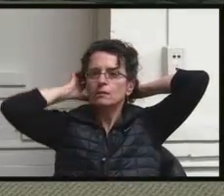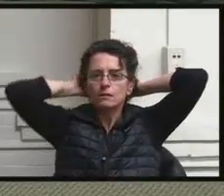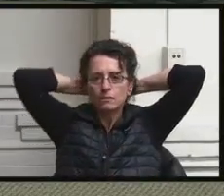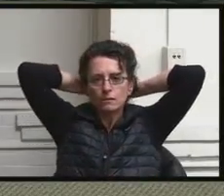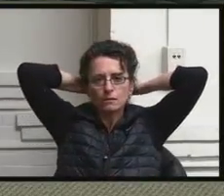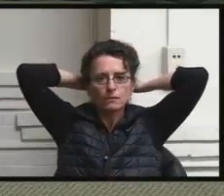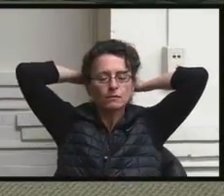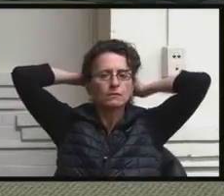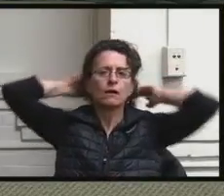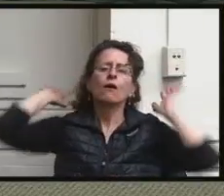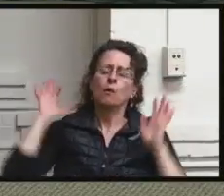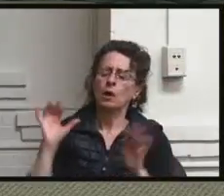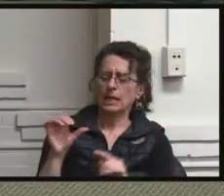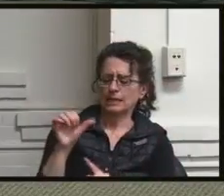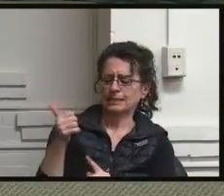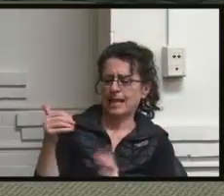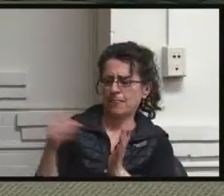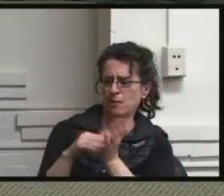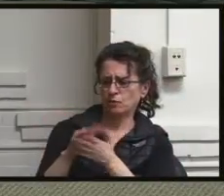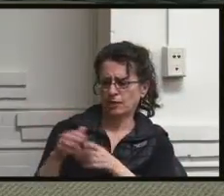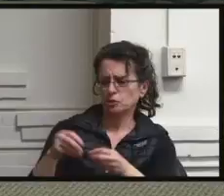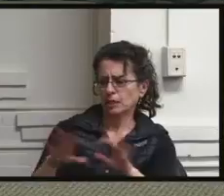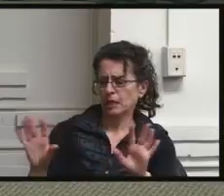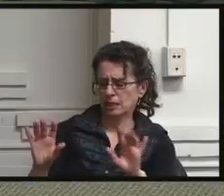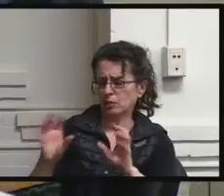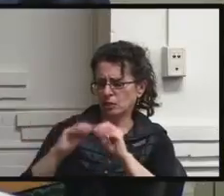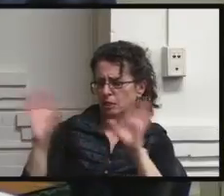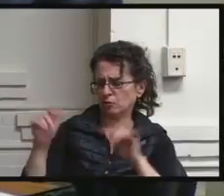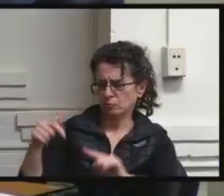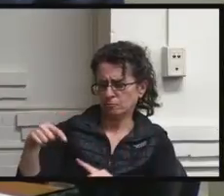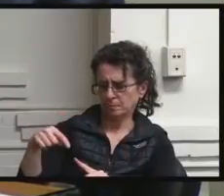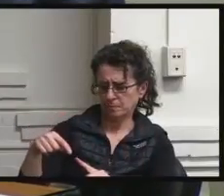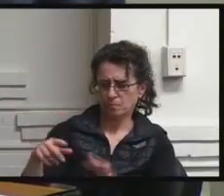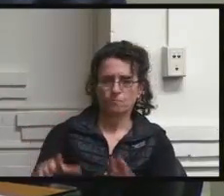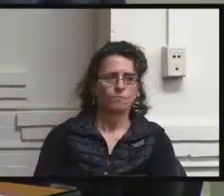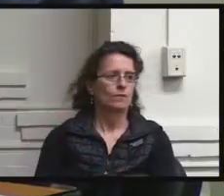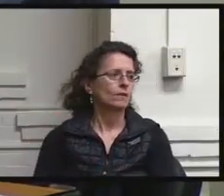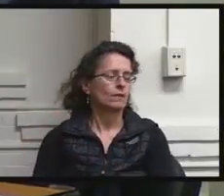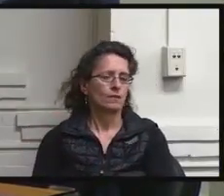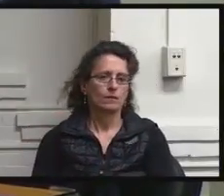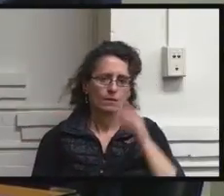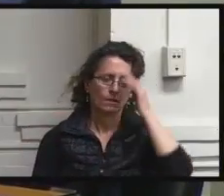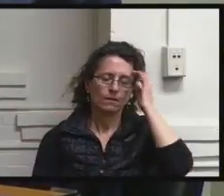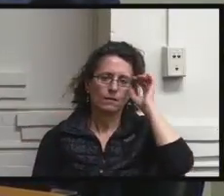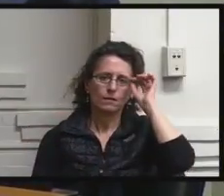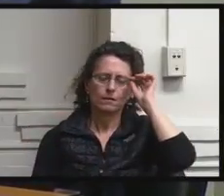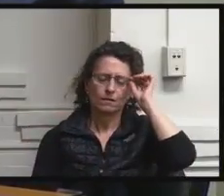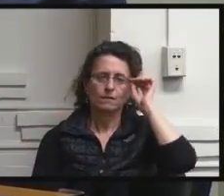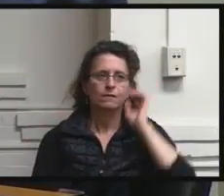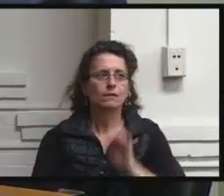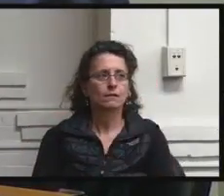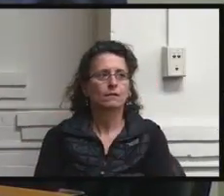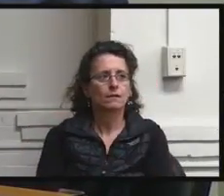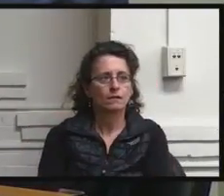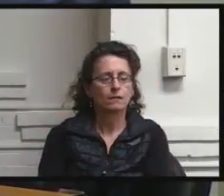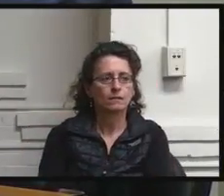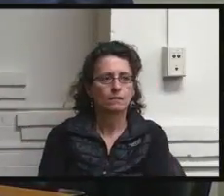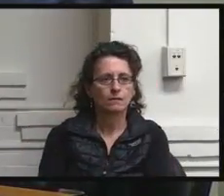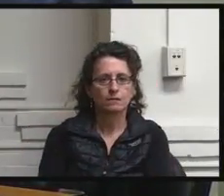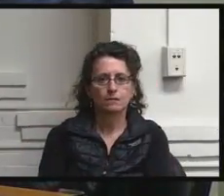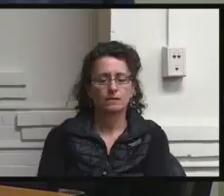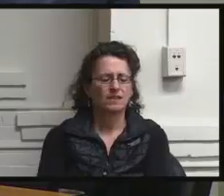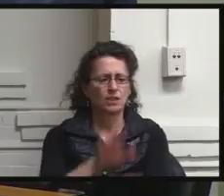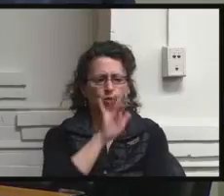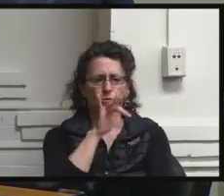I'm still, I can see the $10,000, and I understand that. I'm still at a loss of